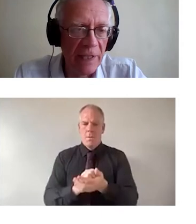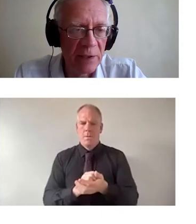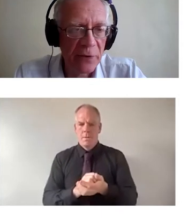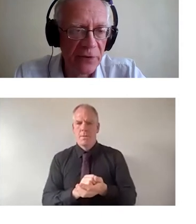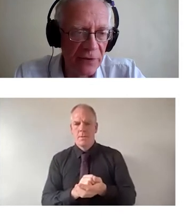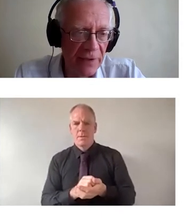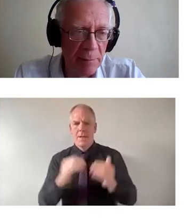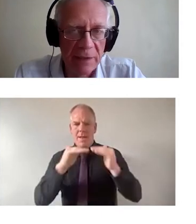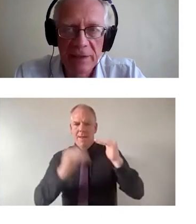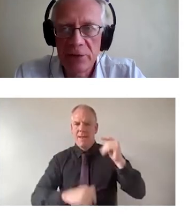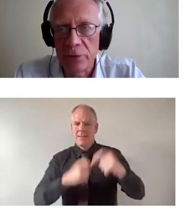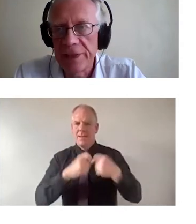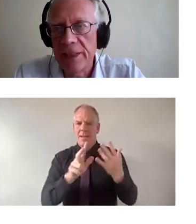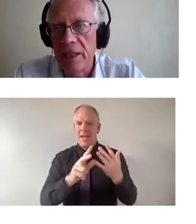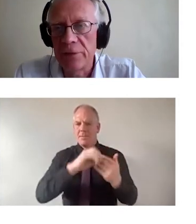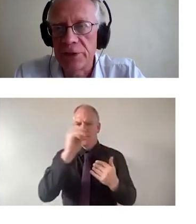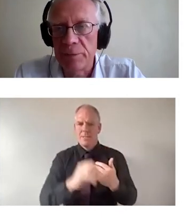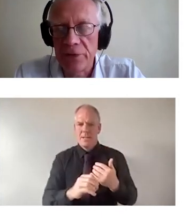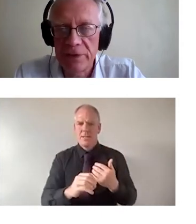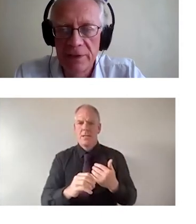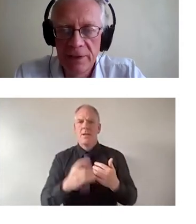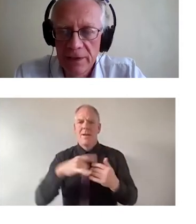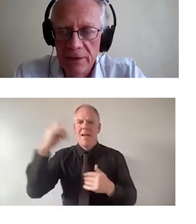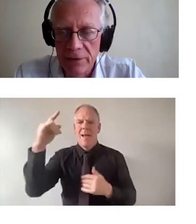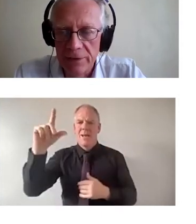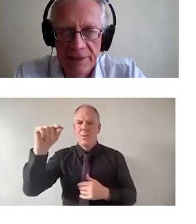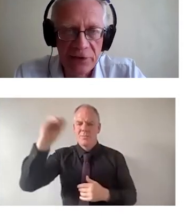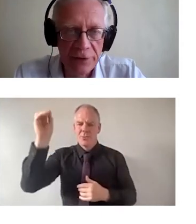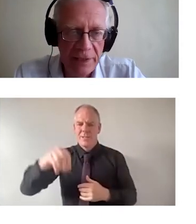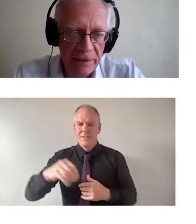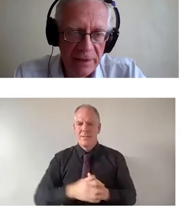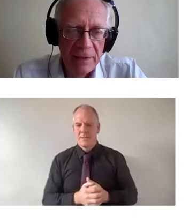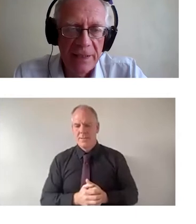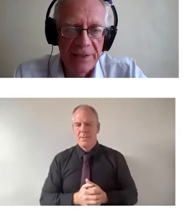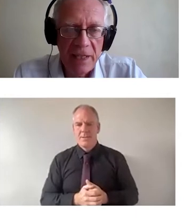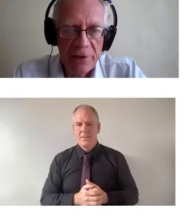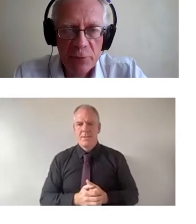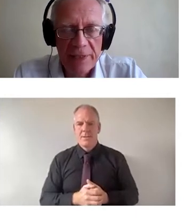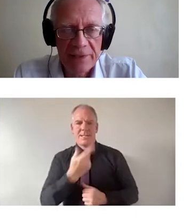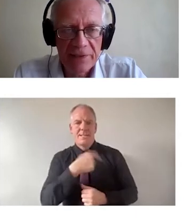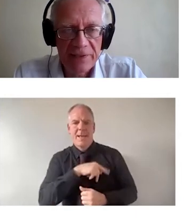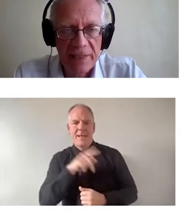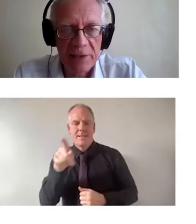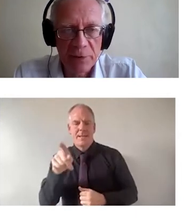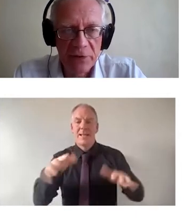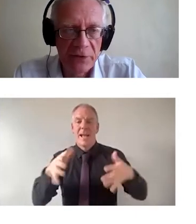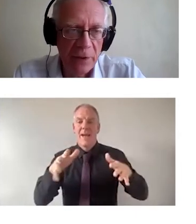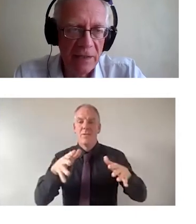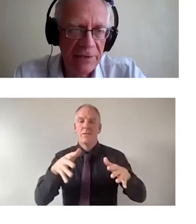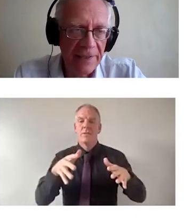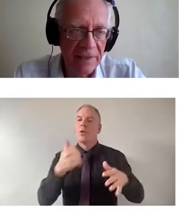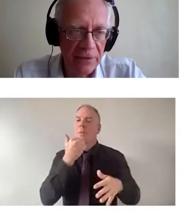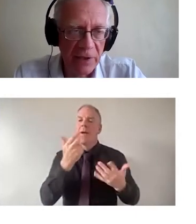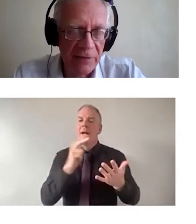from below 8% in Malta to a very high 40%. In Estonia, and the average rate is 18%.